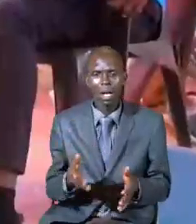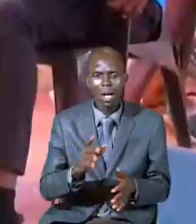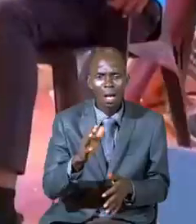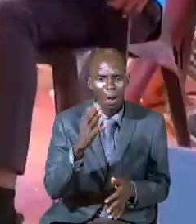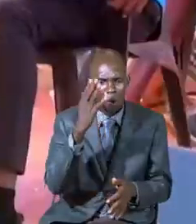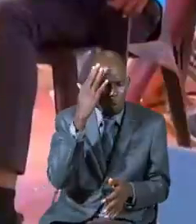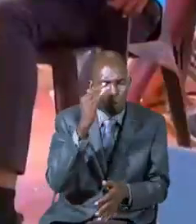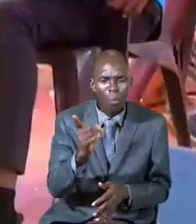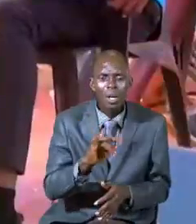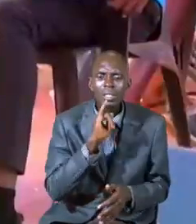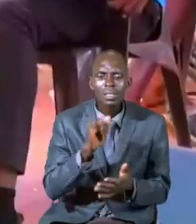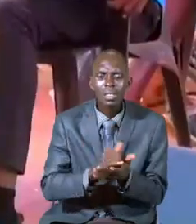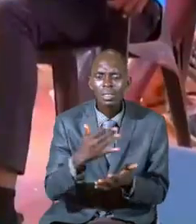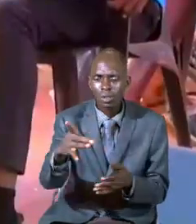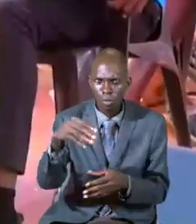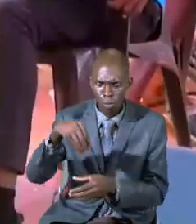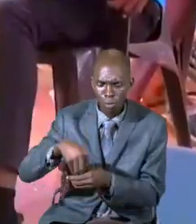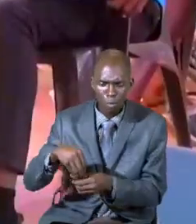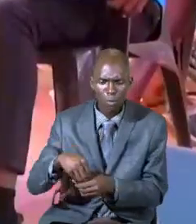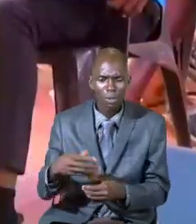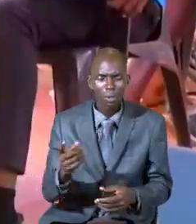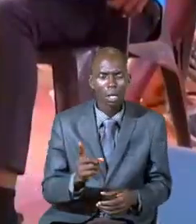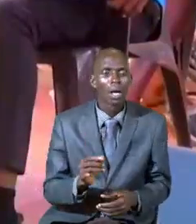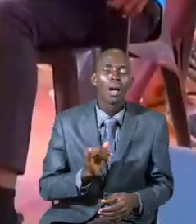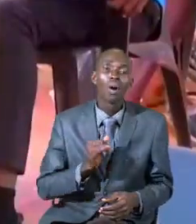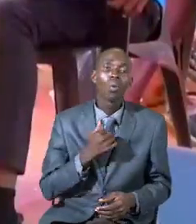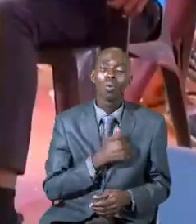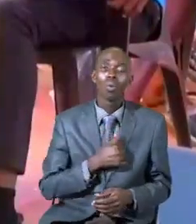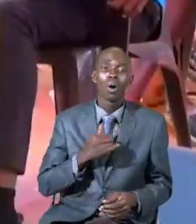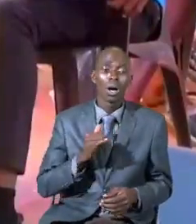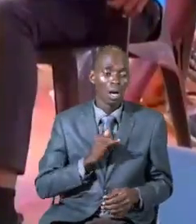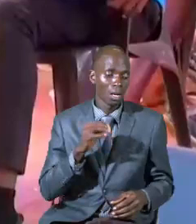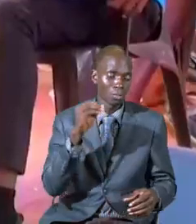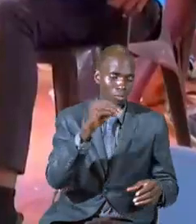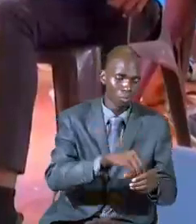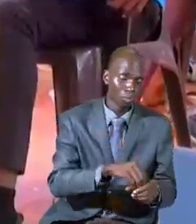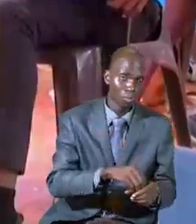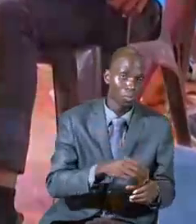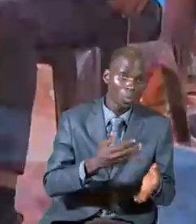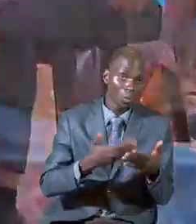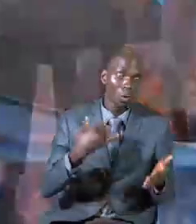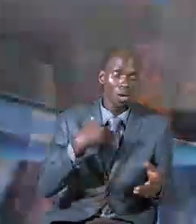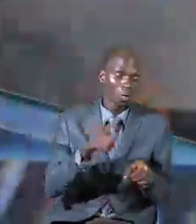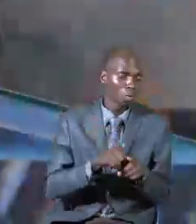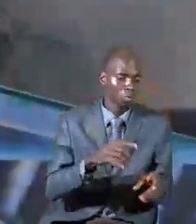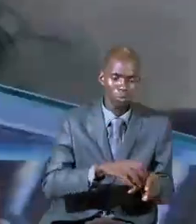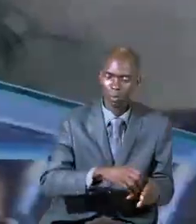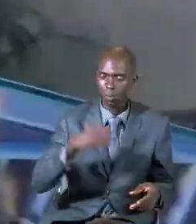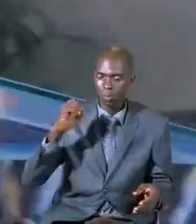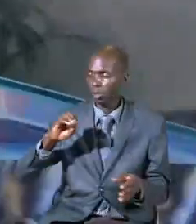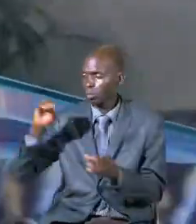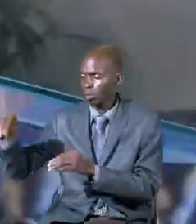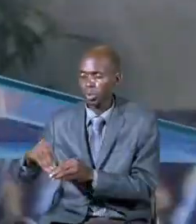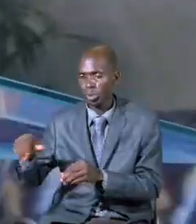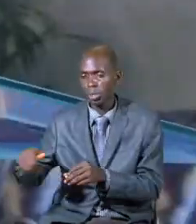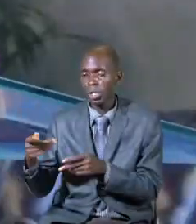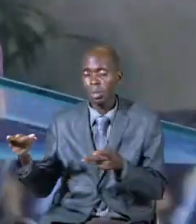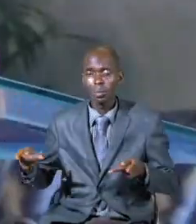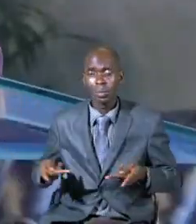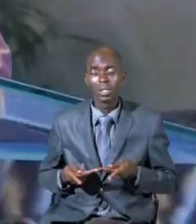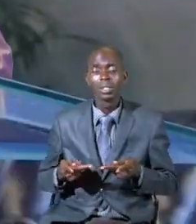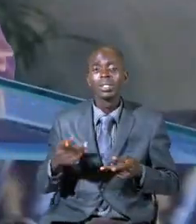The person that is always approaching the seed he has planted, the life he has planted, and is, you know, giving to change. I